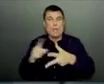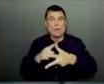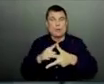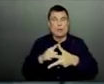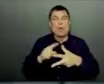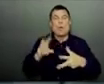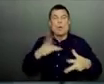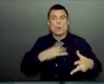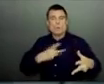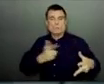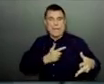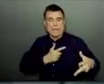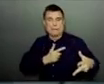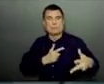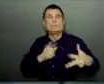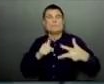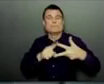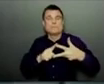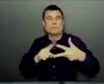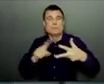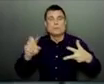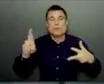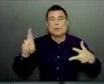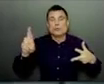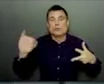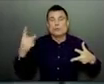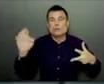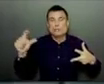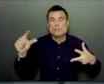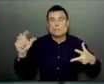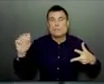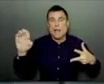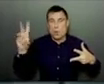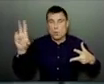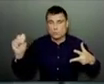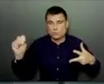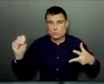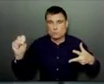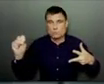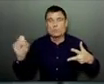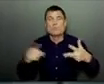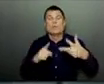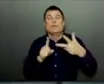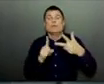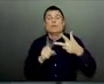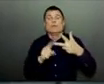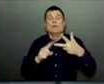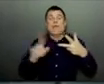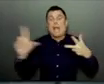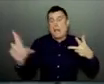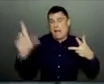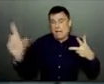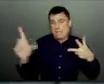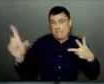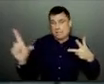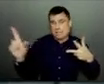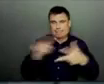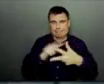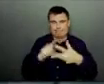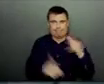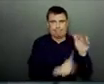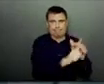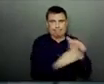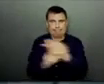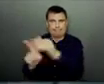in Fraser Health and Langley Memorial Hospital, long-term care also in Fraser Health, and two outbreaks have been